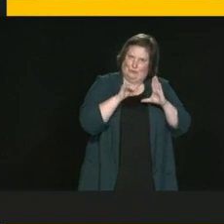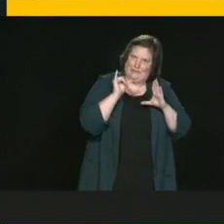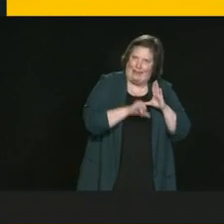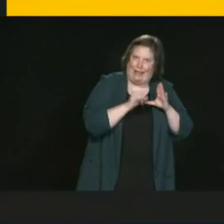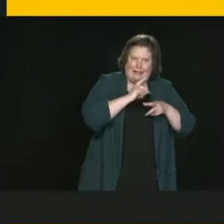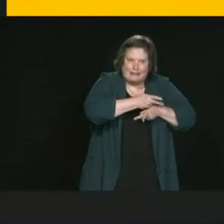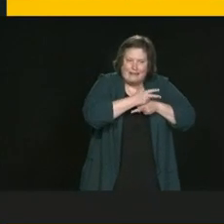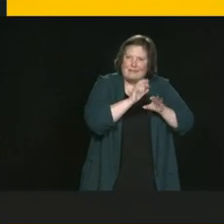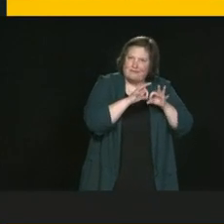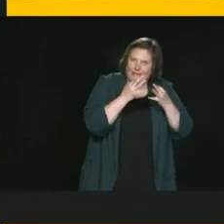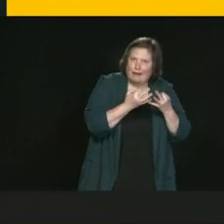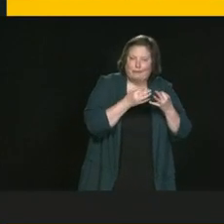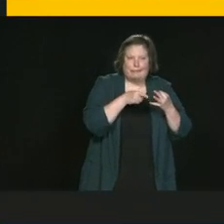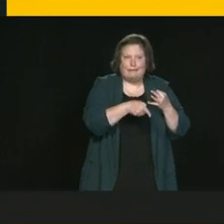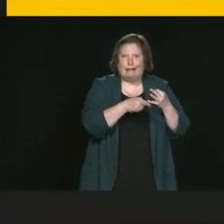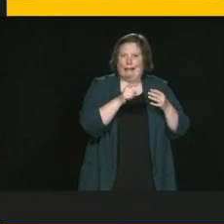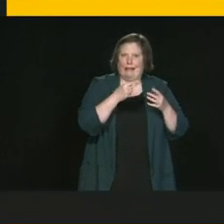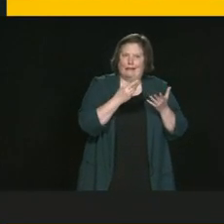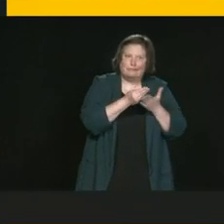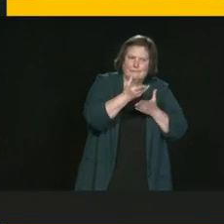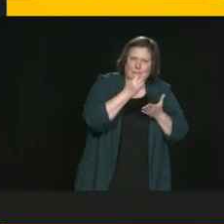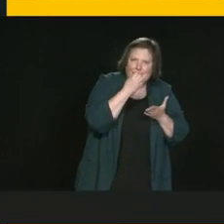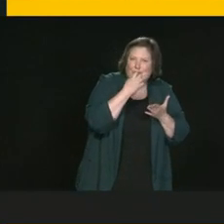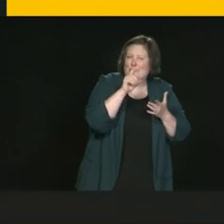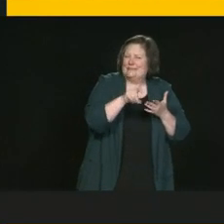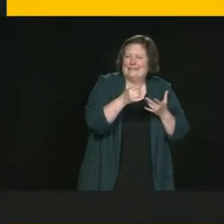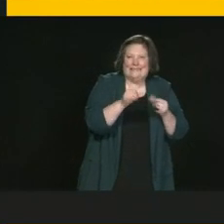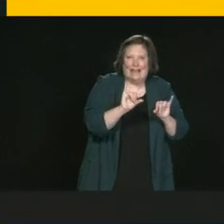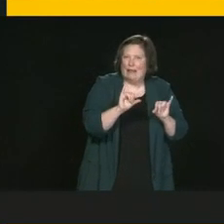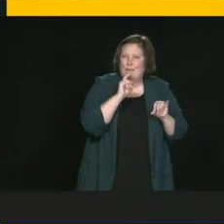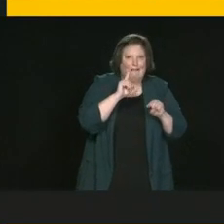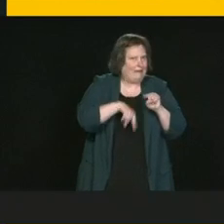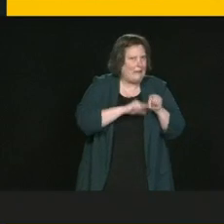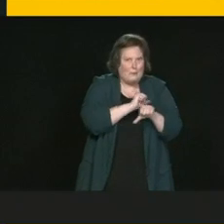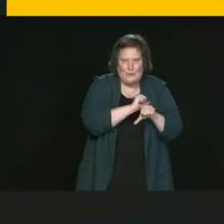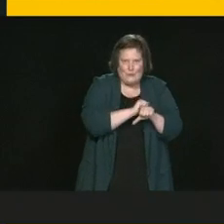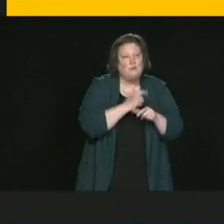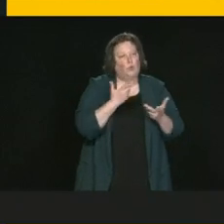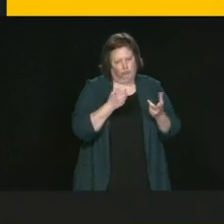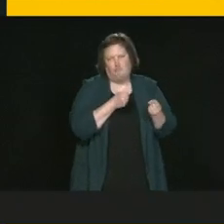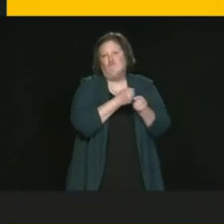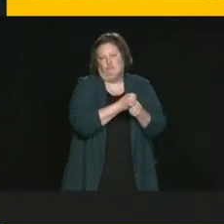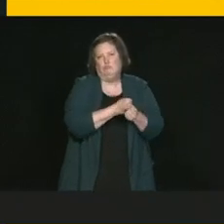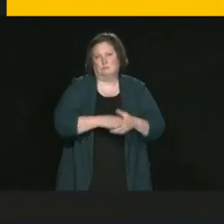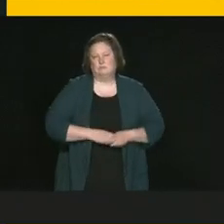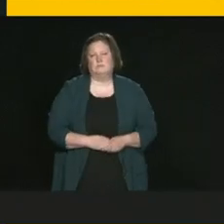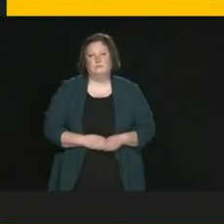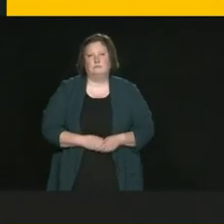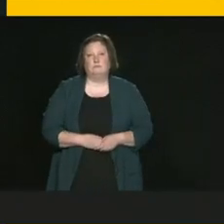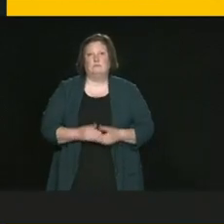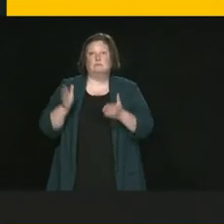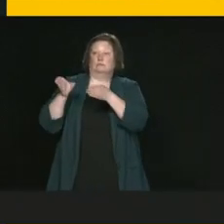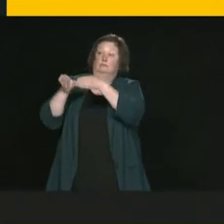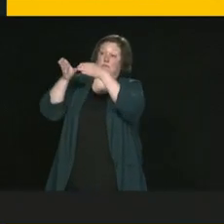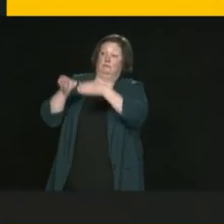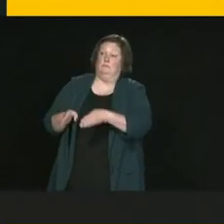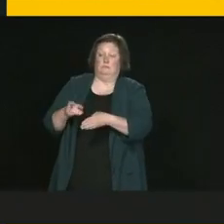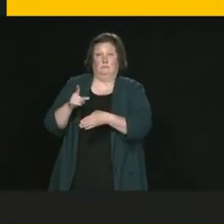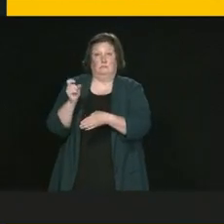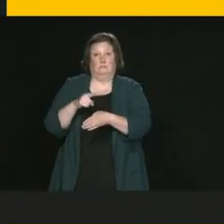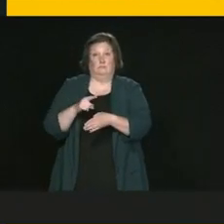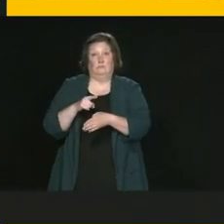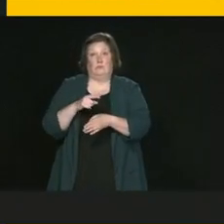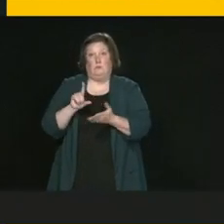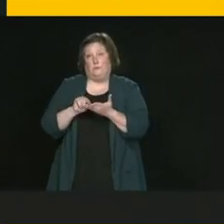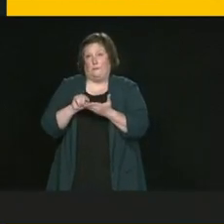able to pay their rent and groceries. Thank you. Merci. Next question, Alex Ballingall, Toronto